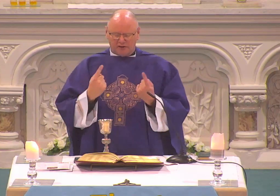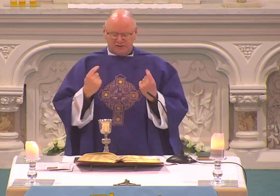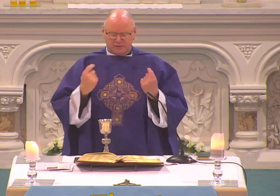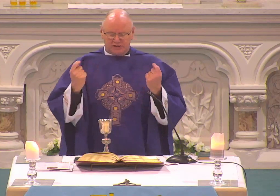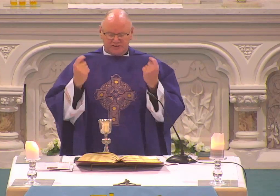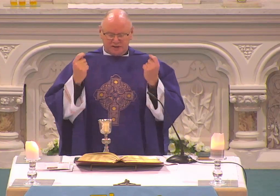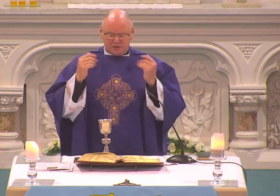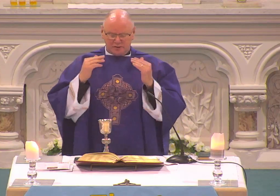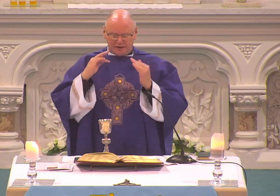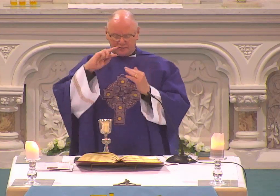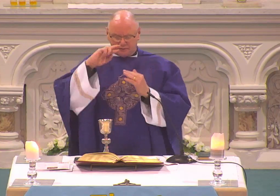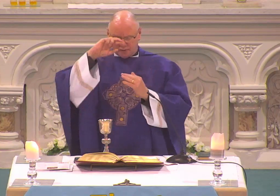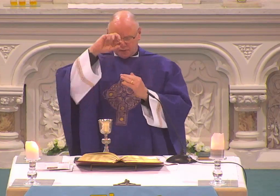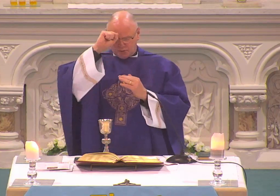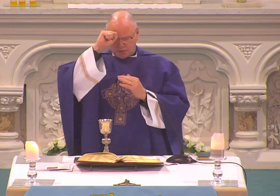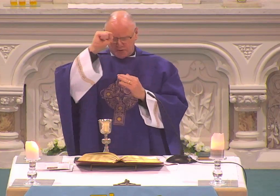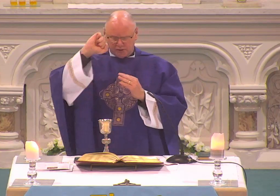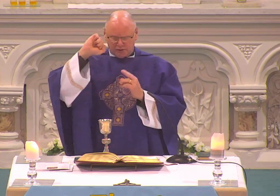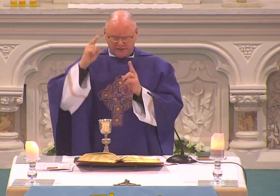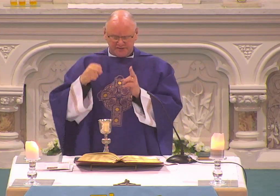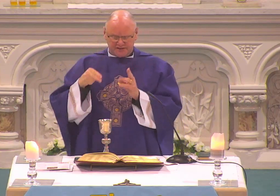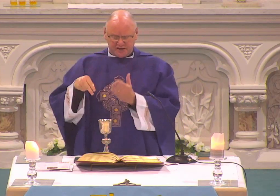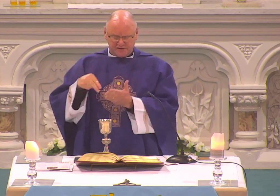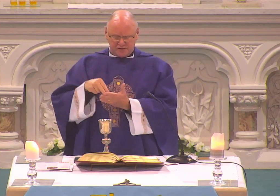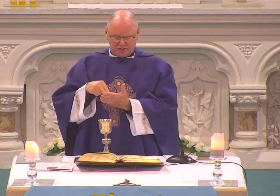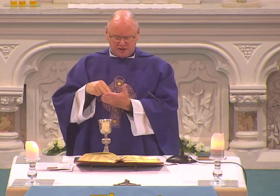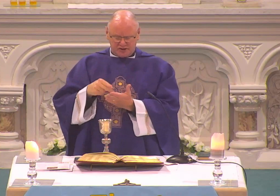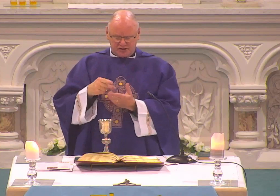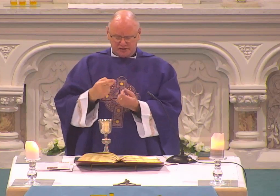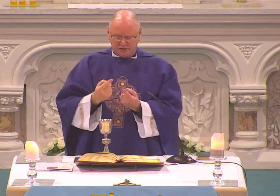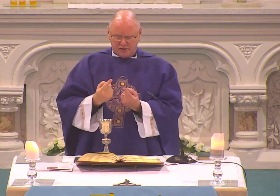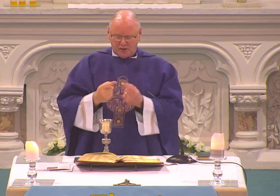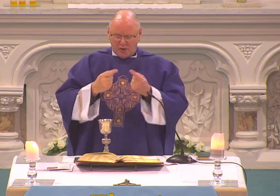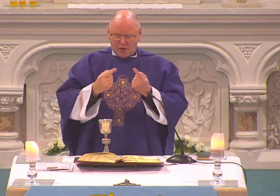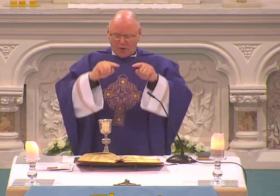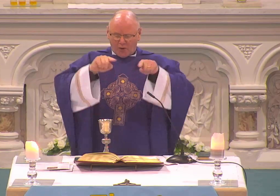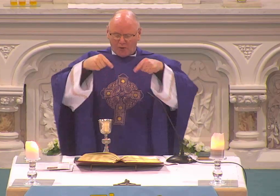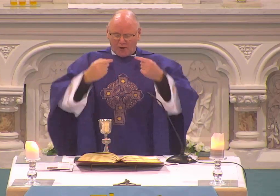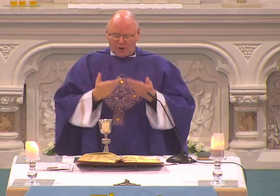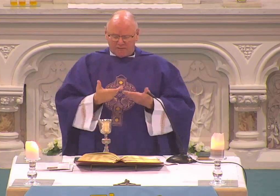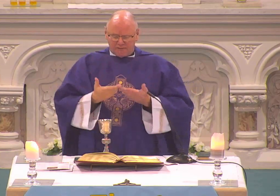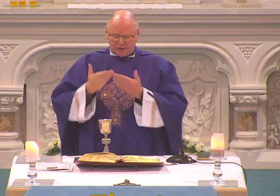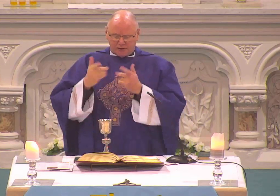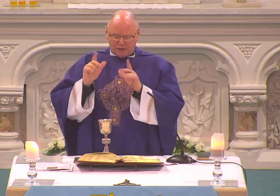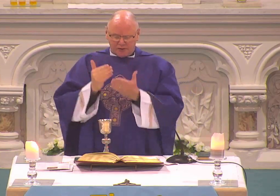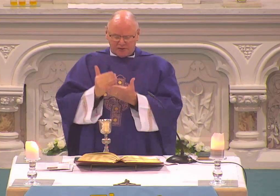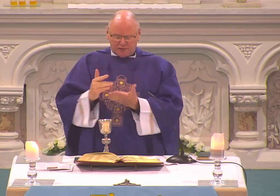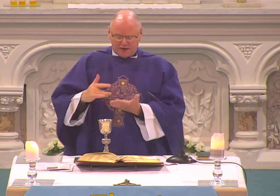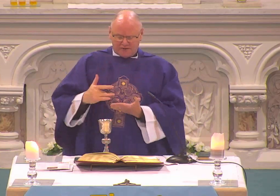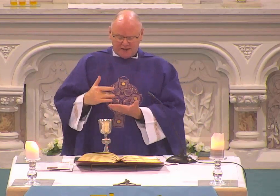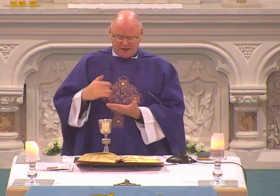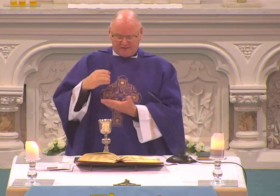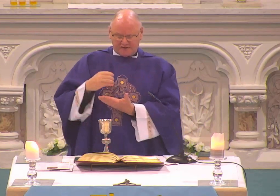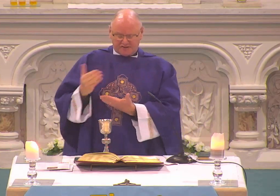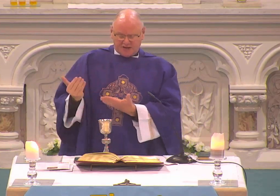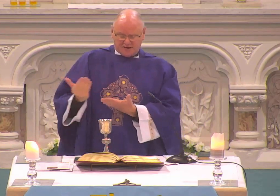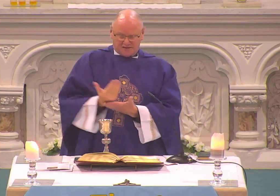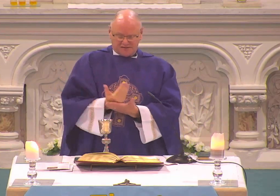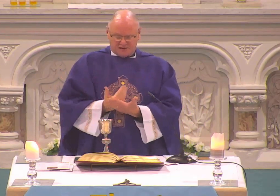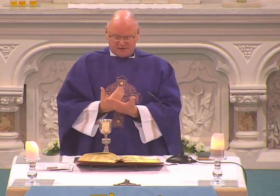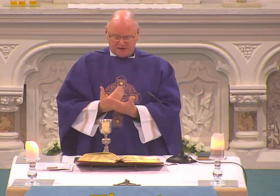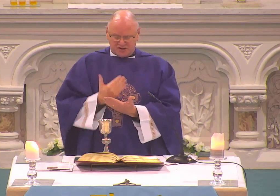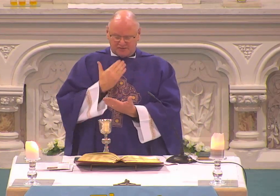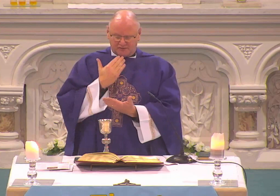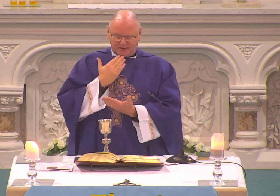Therefore, as we celebrate the memorial of his death and resurrection, we offer you, Lord, the bread of life and the chalice